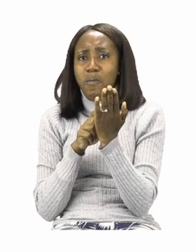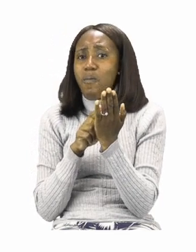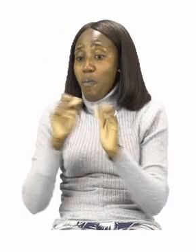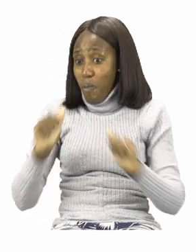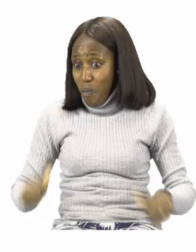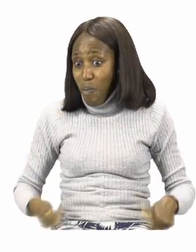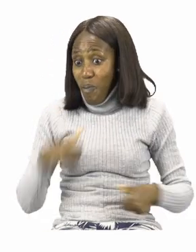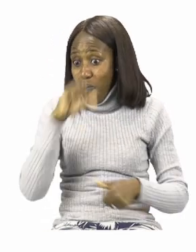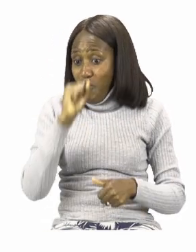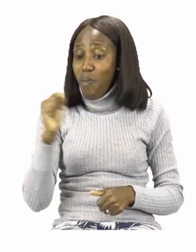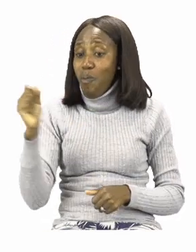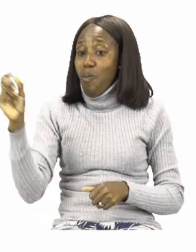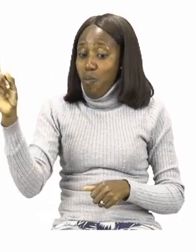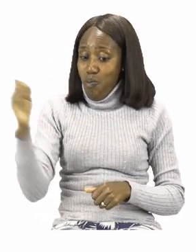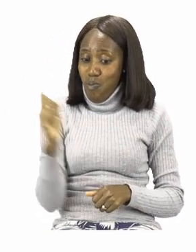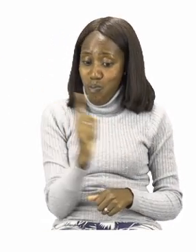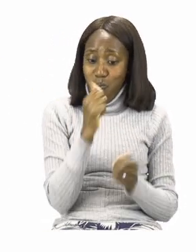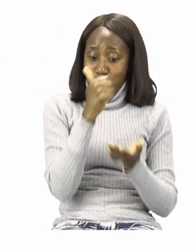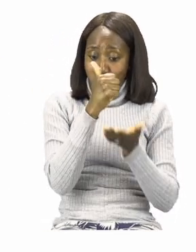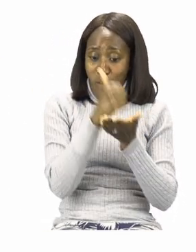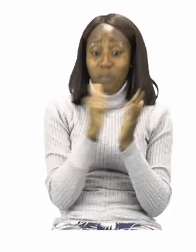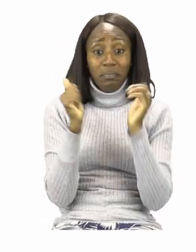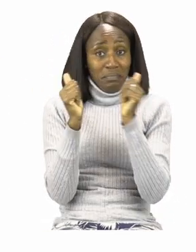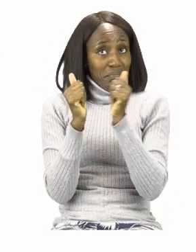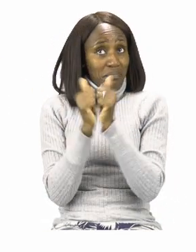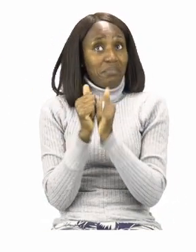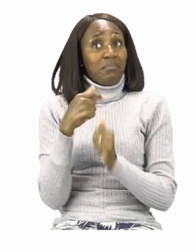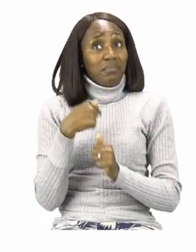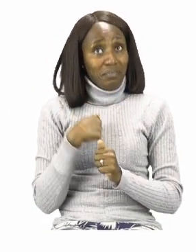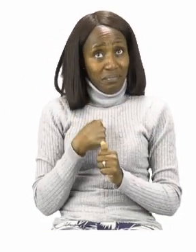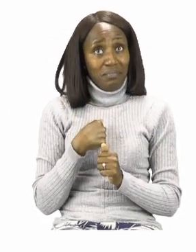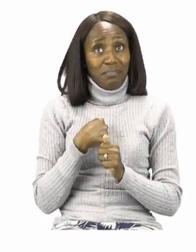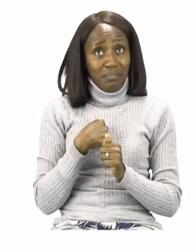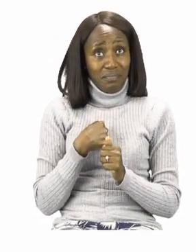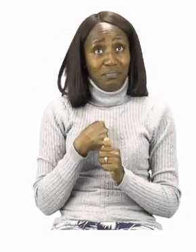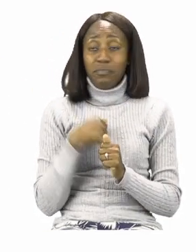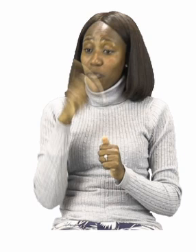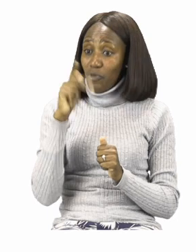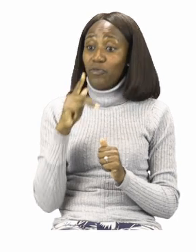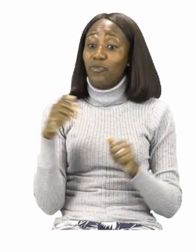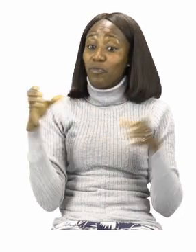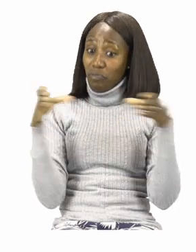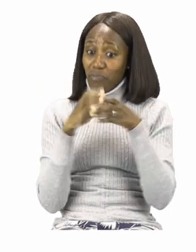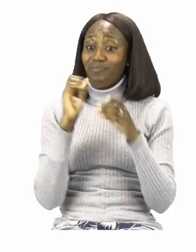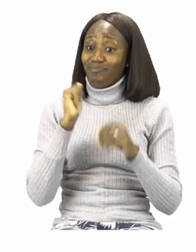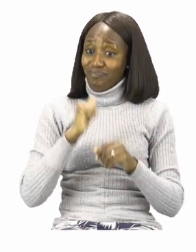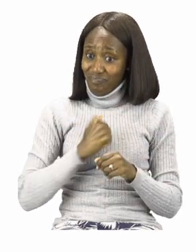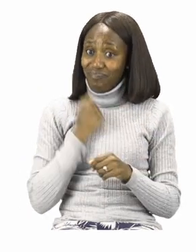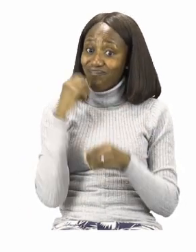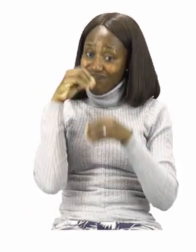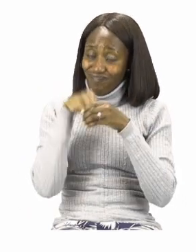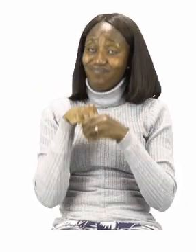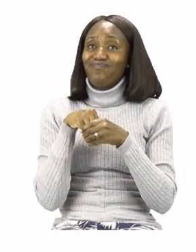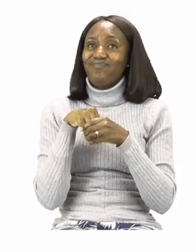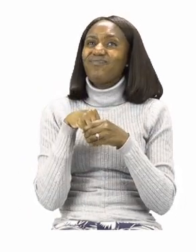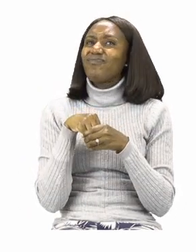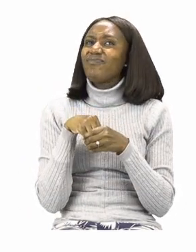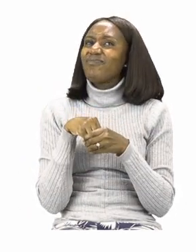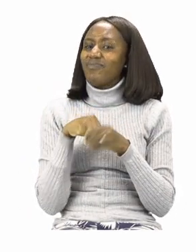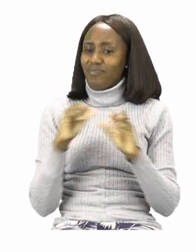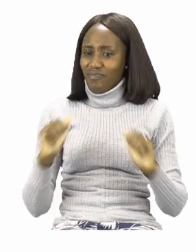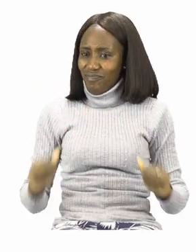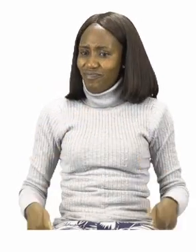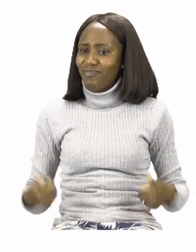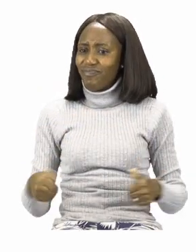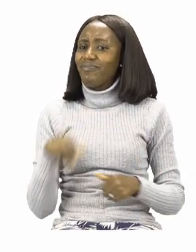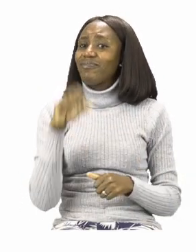and sits next to me. Sam is also in my class. Sam asks me